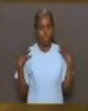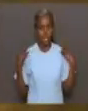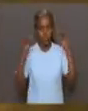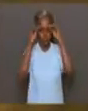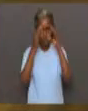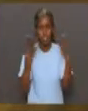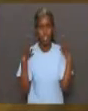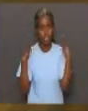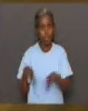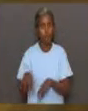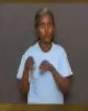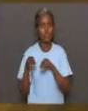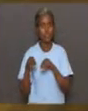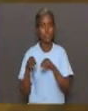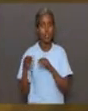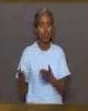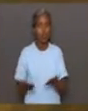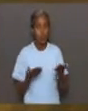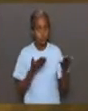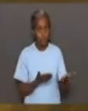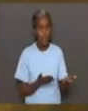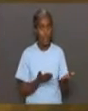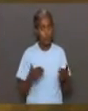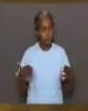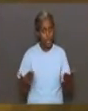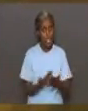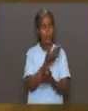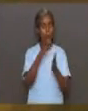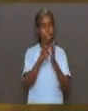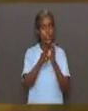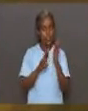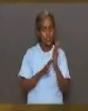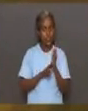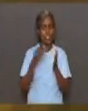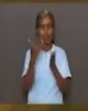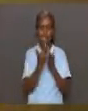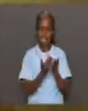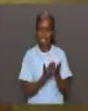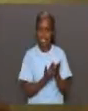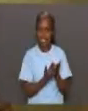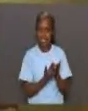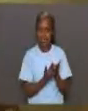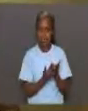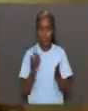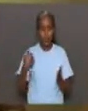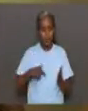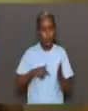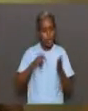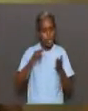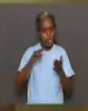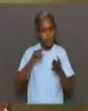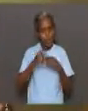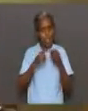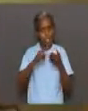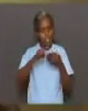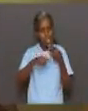Hello teacher, hello students. Welcome to a new unit of lessons. We will be